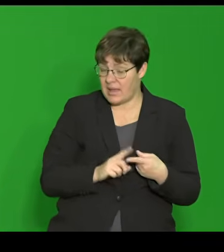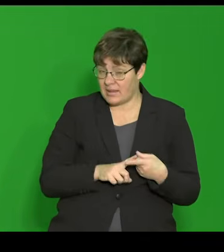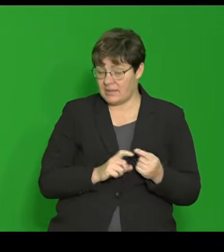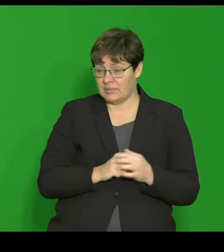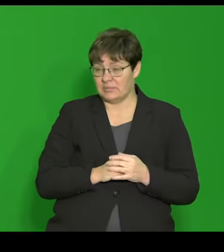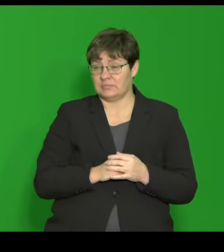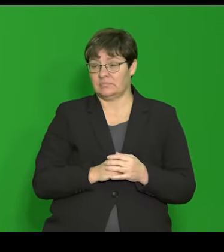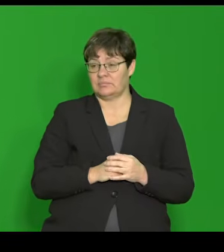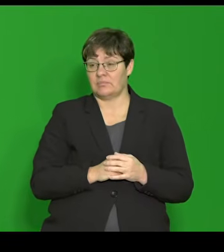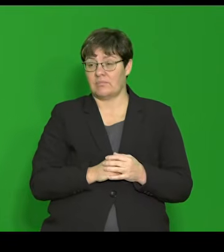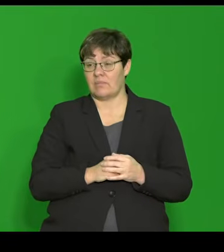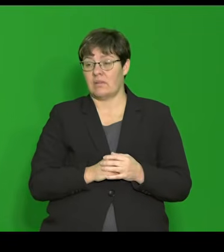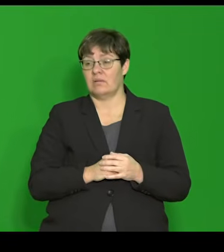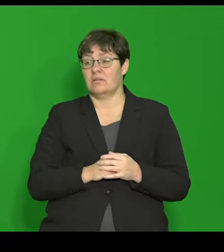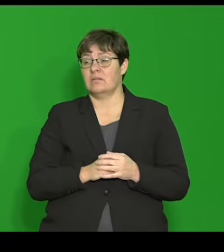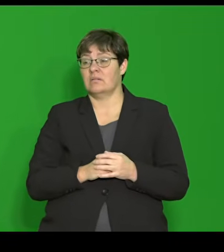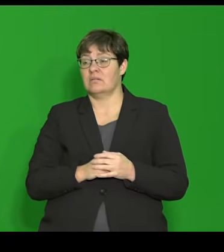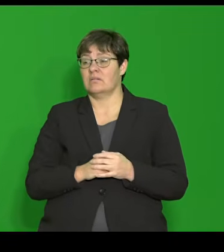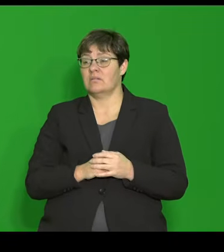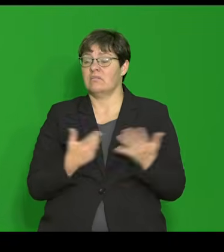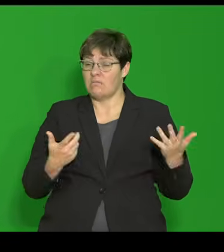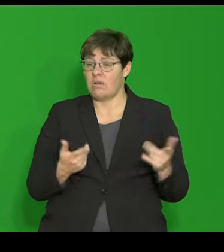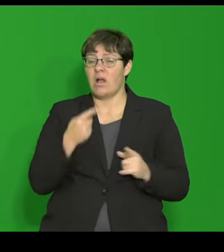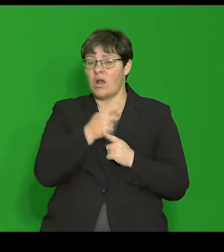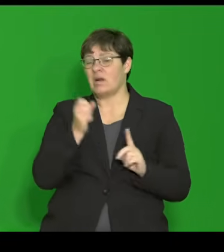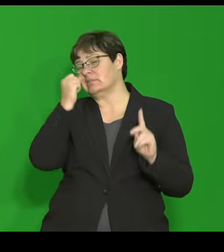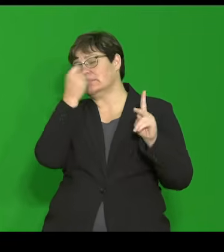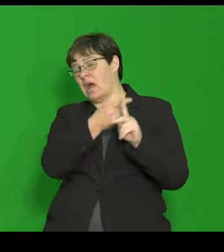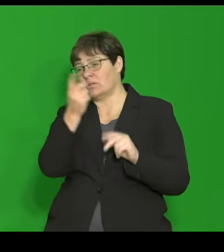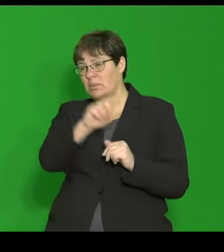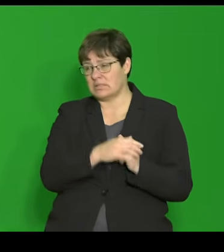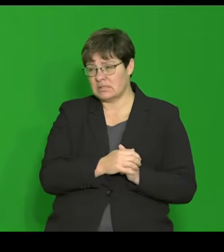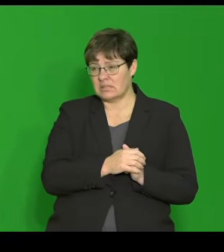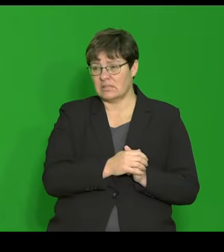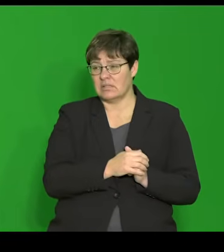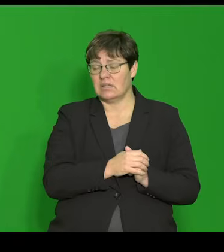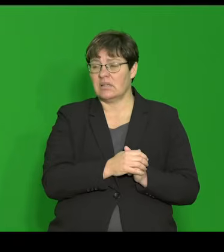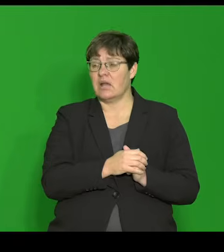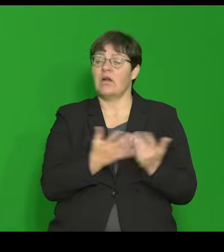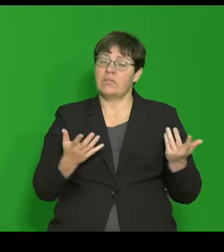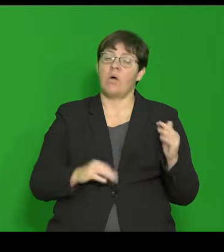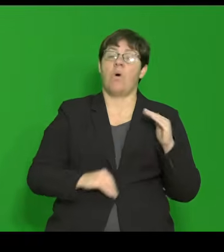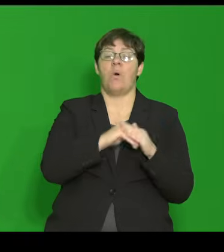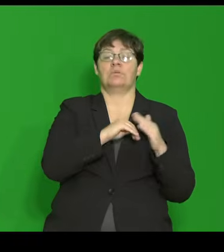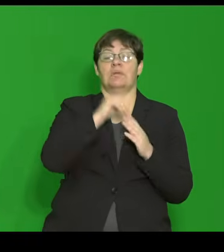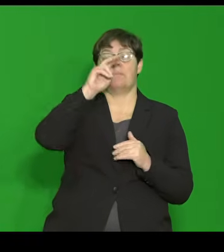understand where they are produced, the substrates in terms of what they target and they break down, and then the optimal pH and the